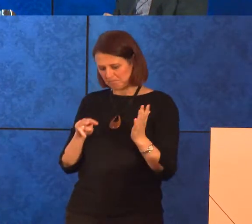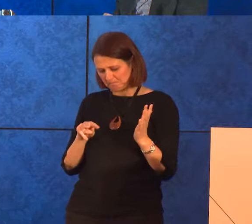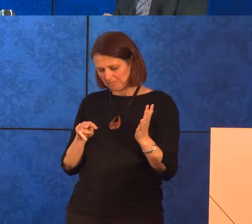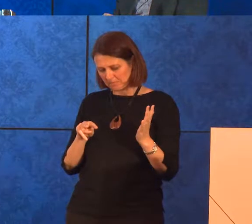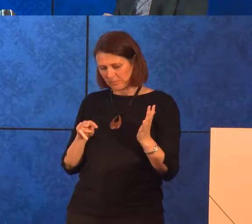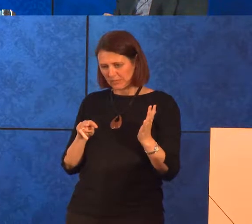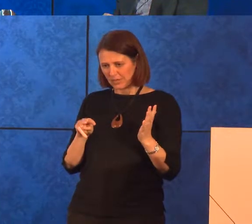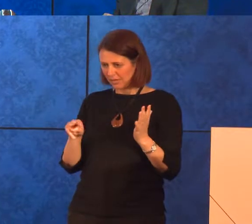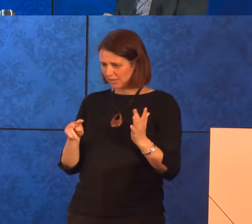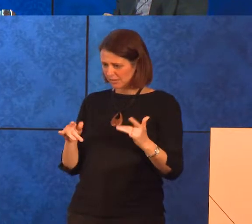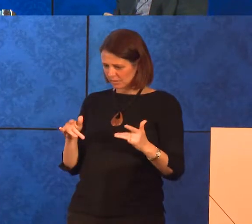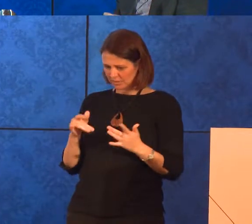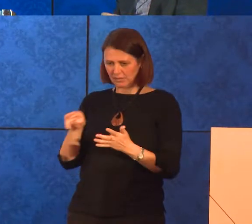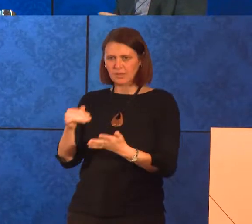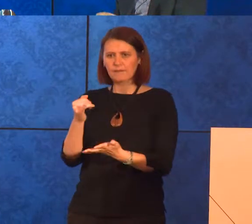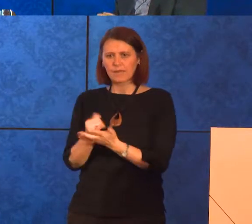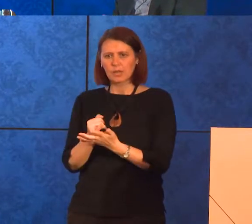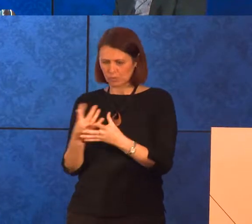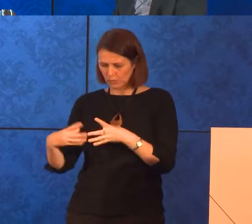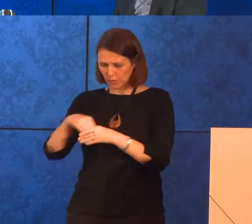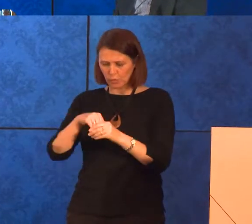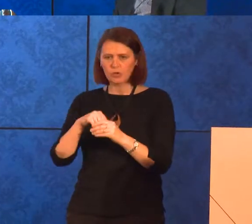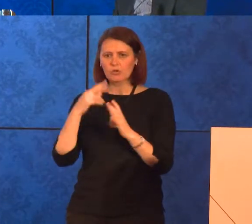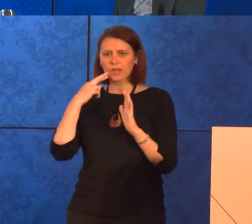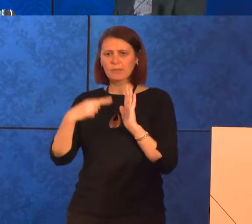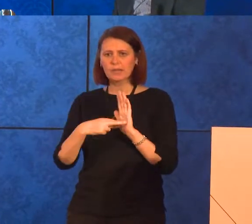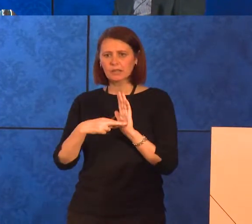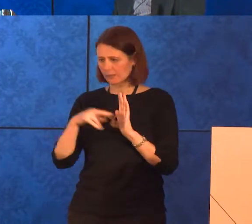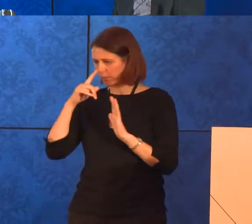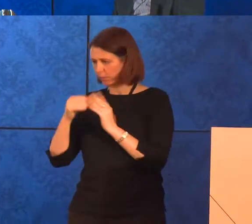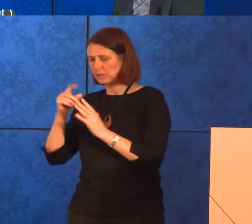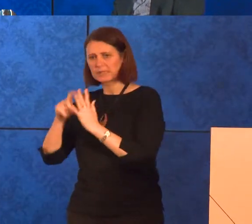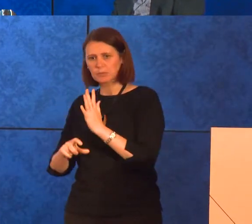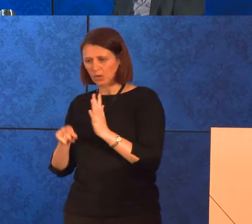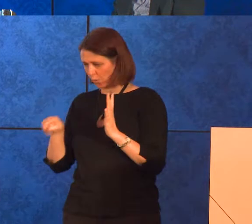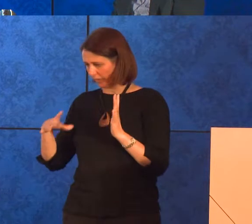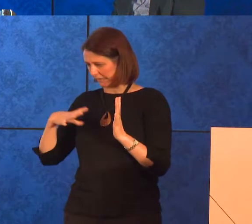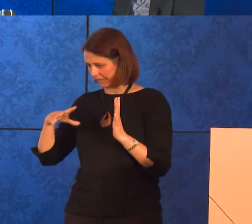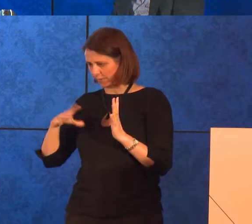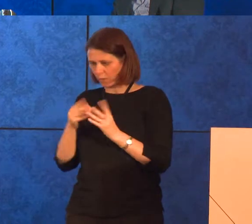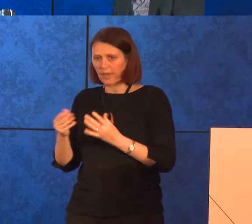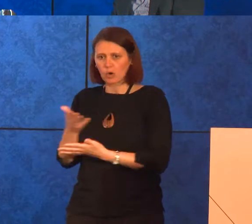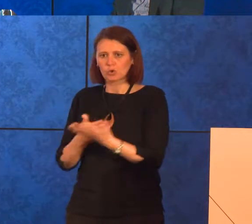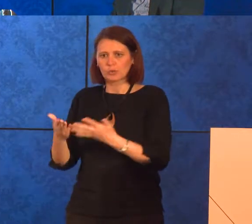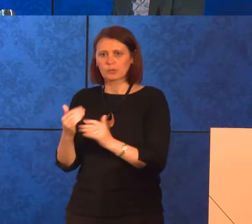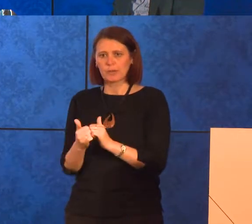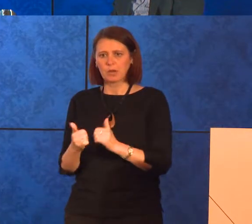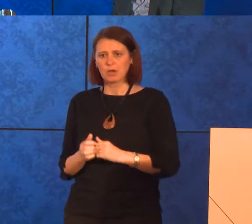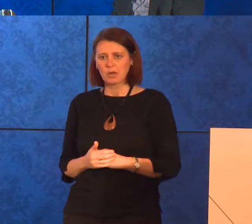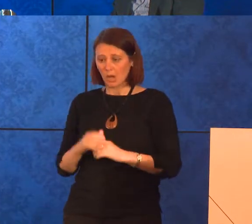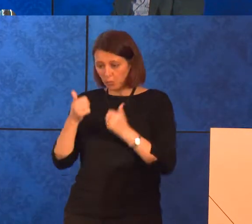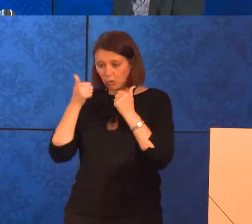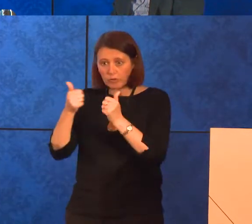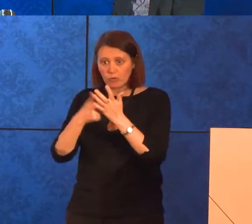they just really failed to include the recommendations that people with disability would need in that consultation paper. It was a good